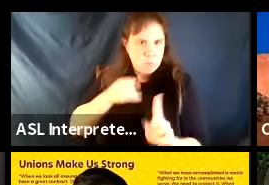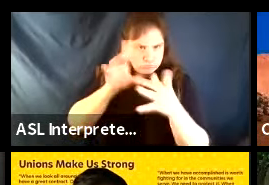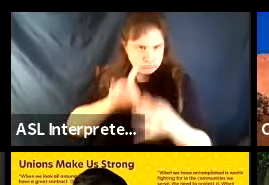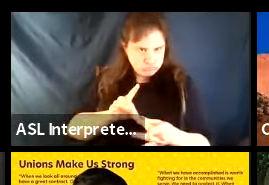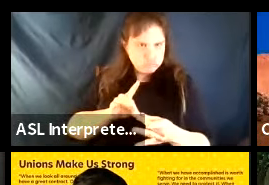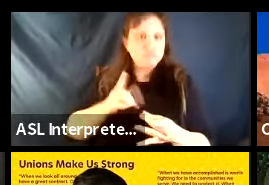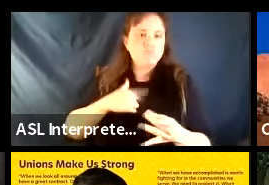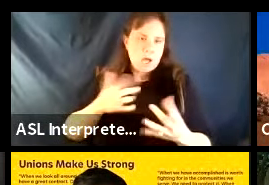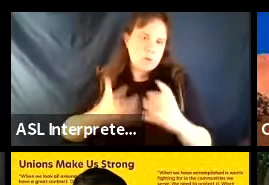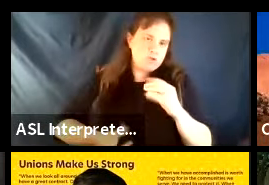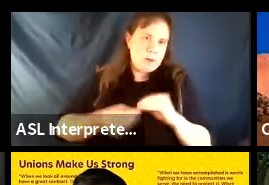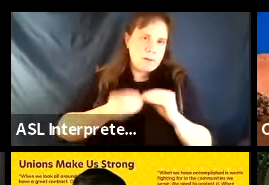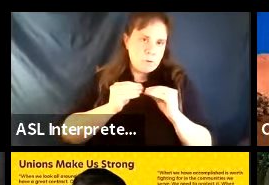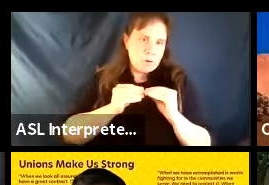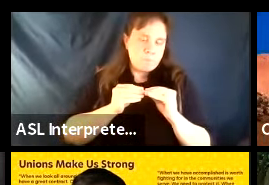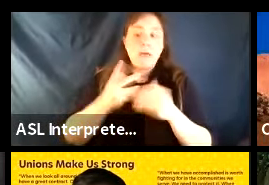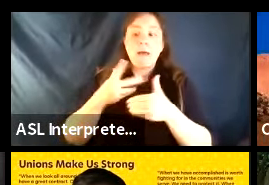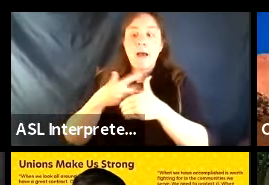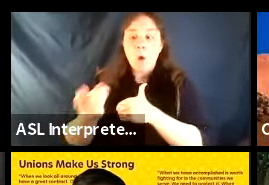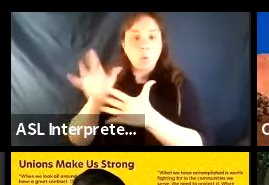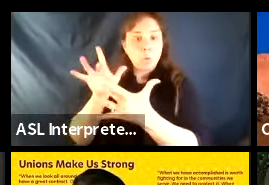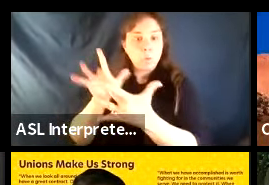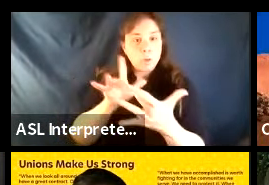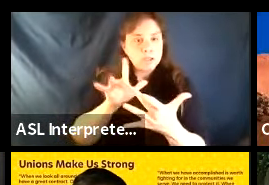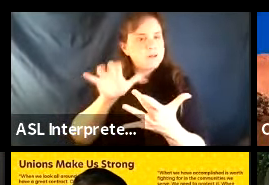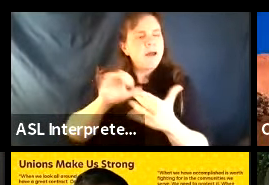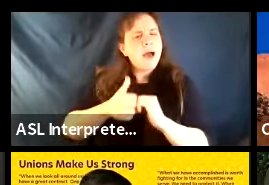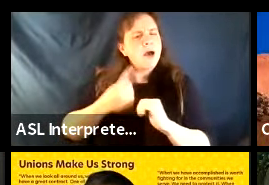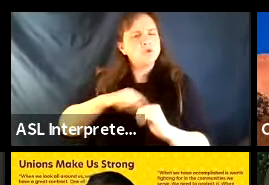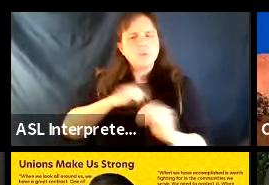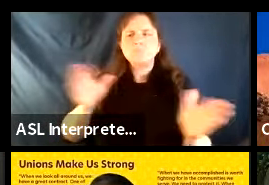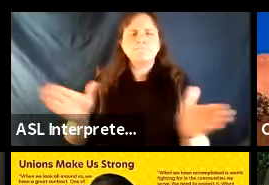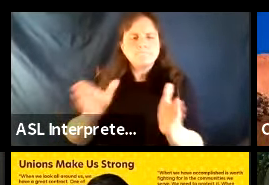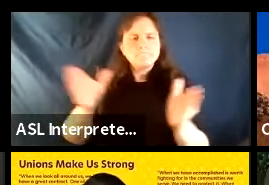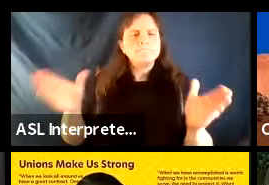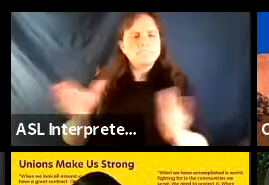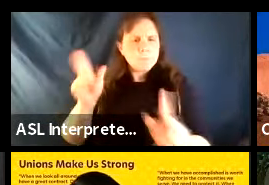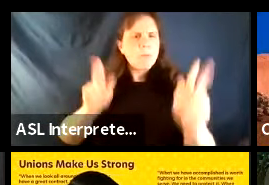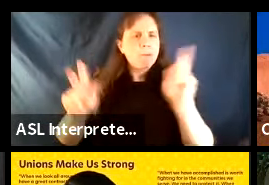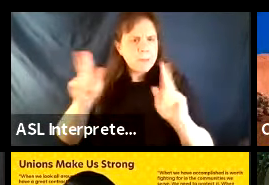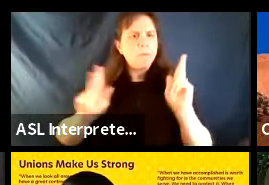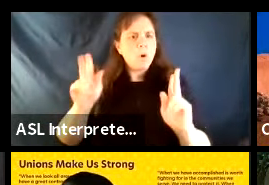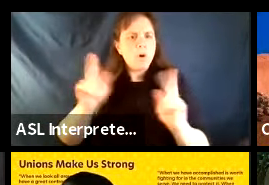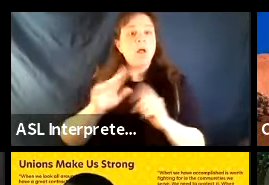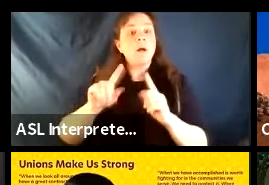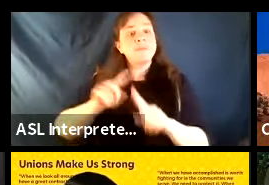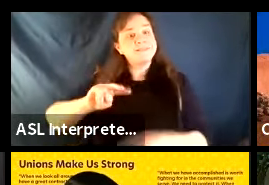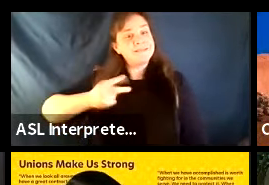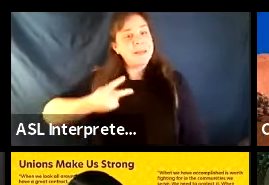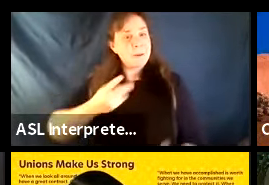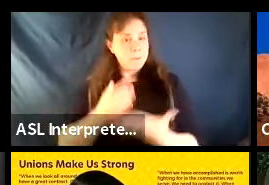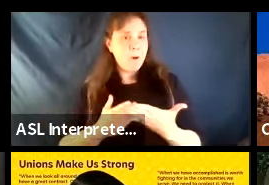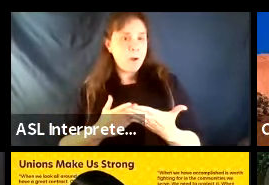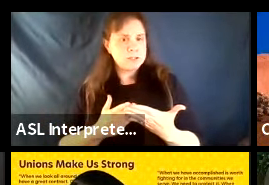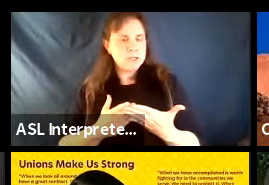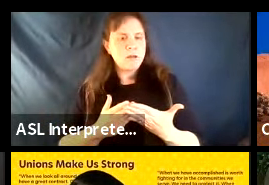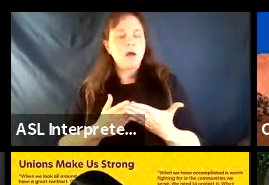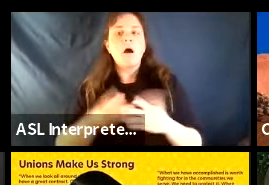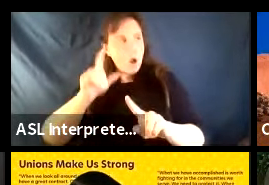terms of outreach is really about how to activate people. But there's that second part that is so important, which is the navigation part. If